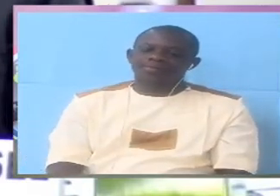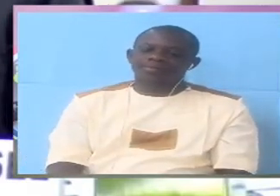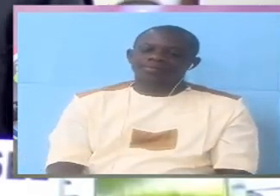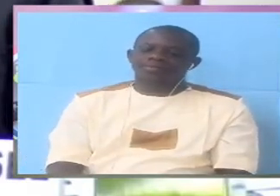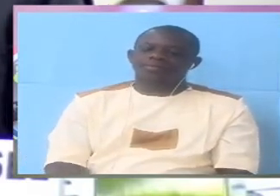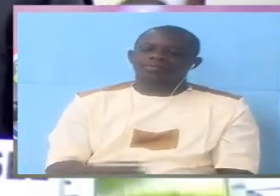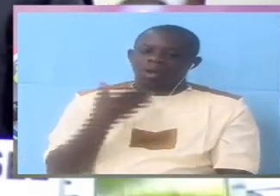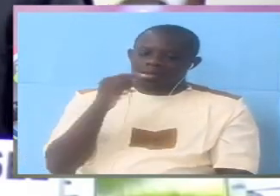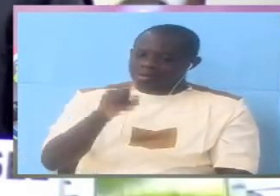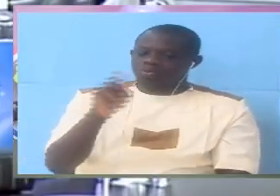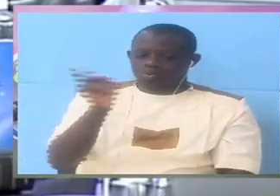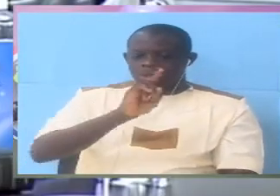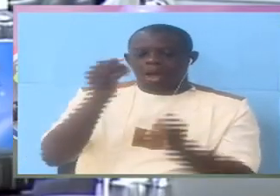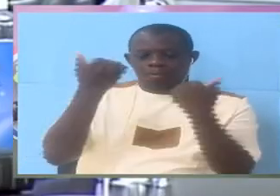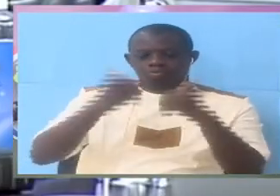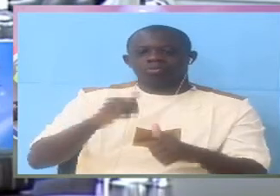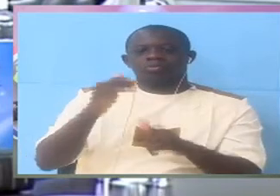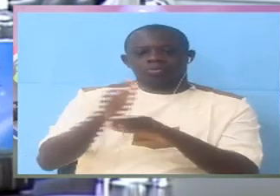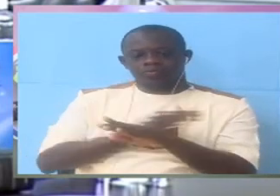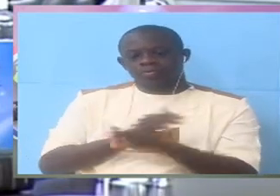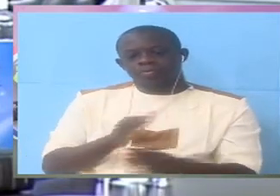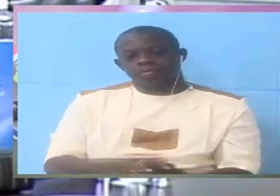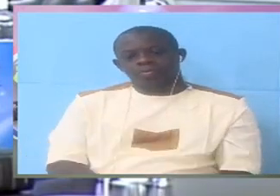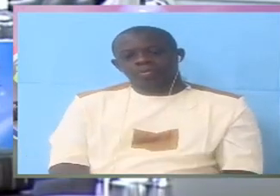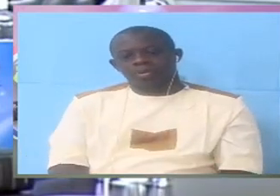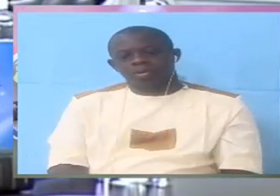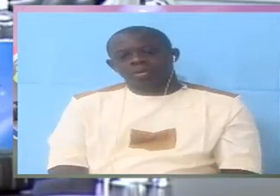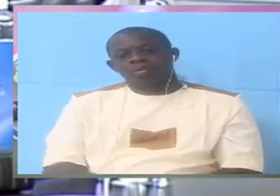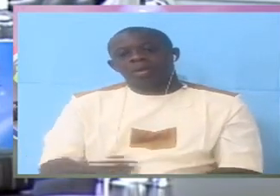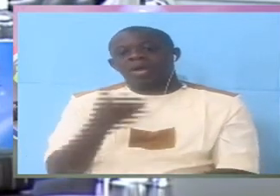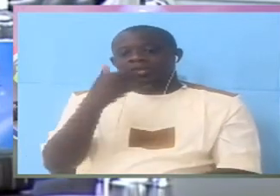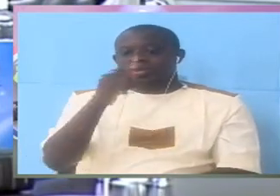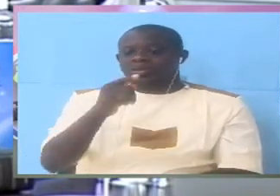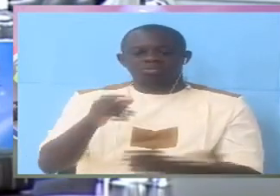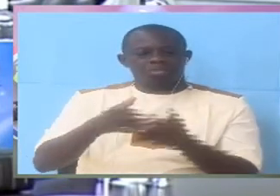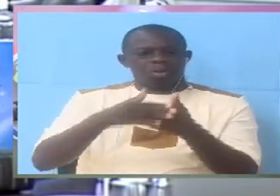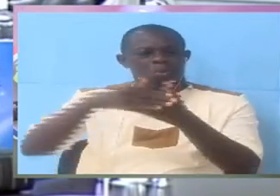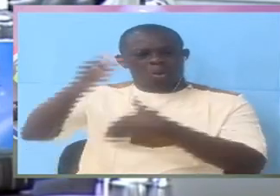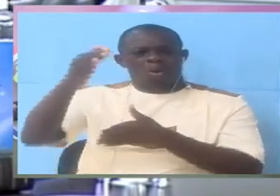Isn't that the case? But isn't that obvious?